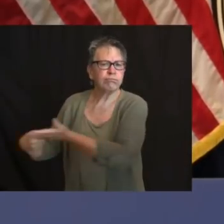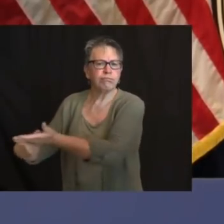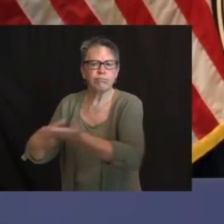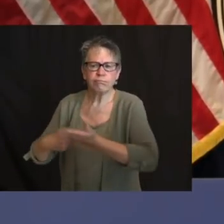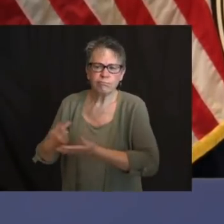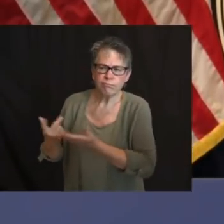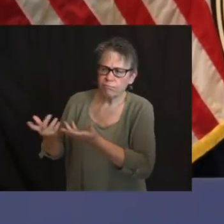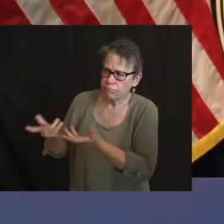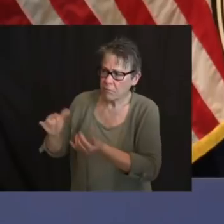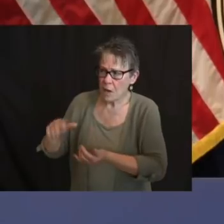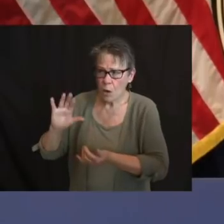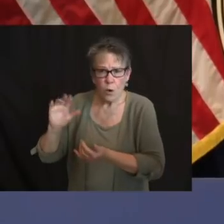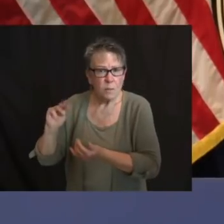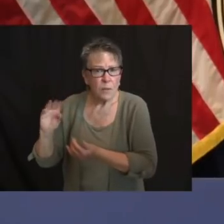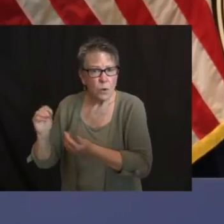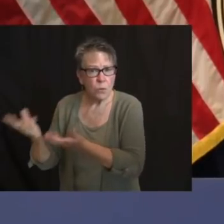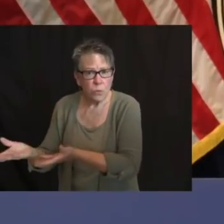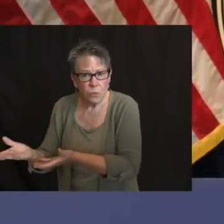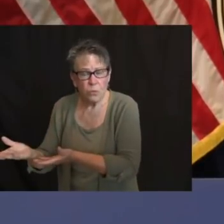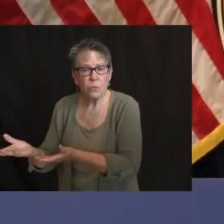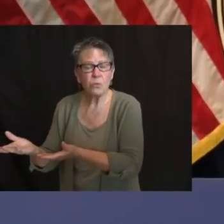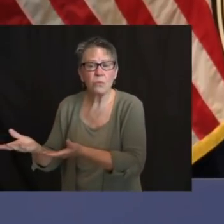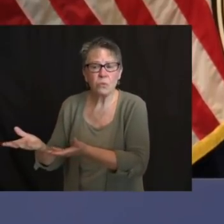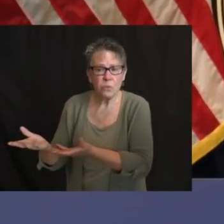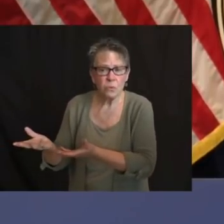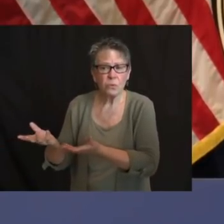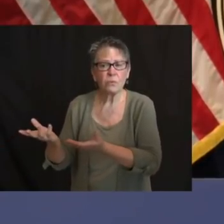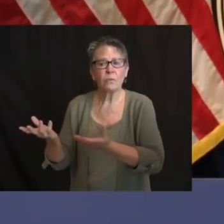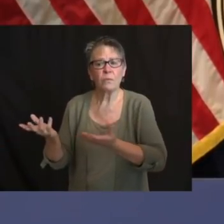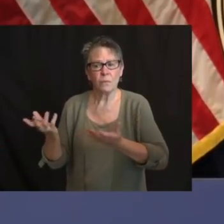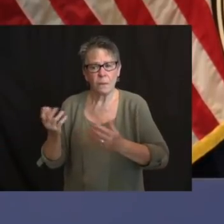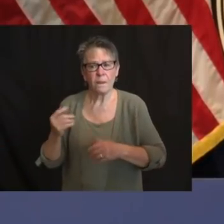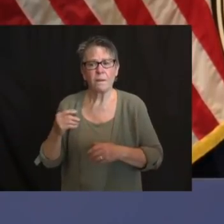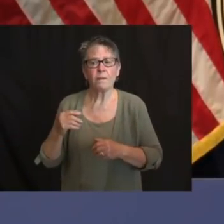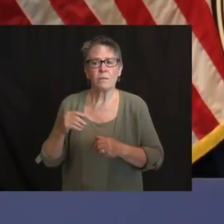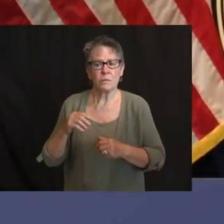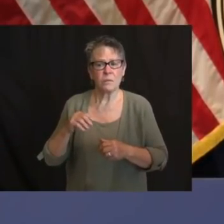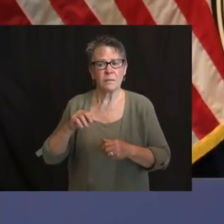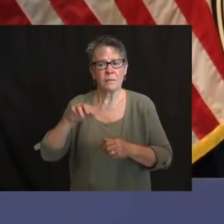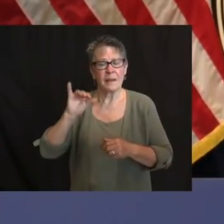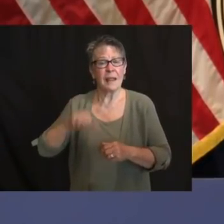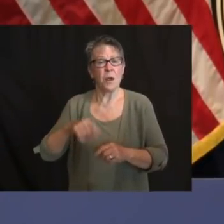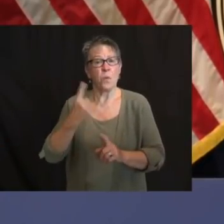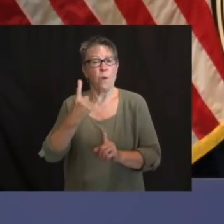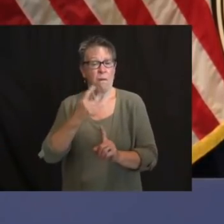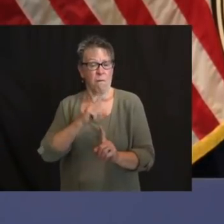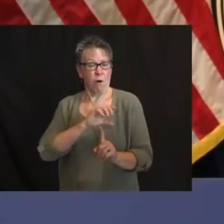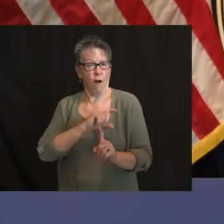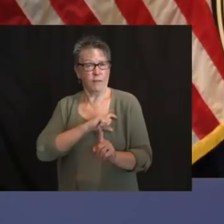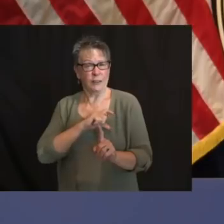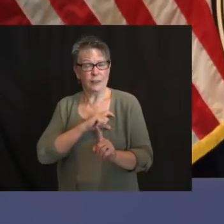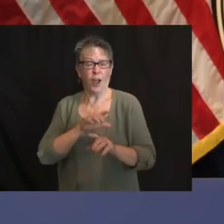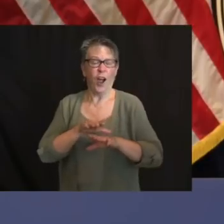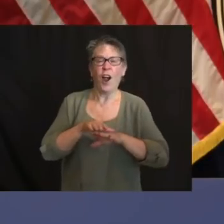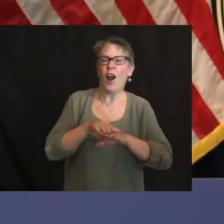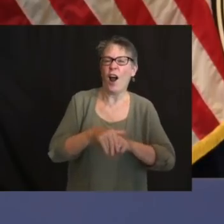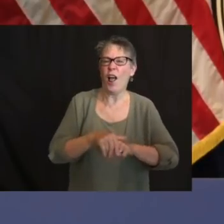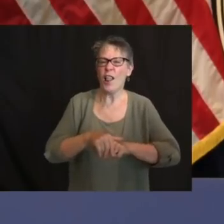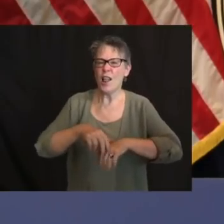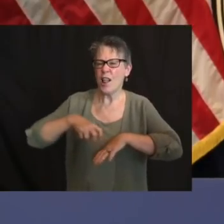to be on the table for consideration. And listen, the corrections officer was suspended, and rightfully so. It's reprehensible,